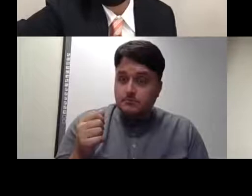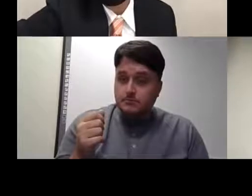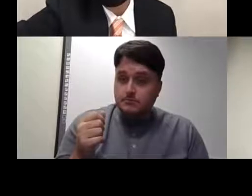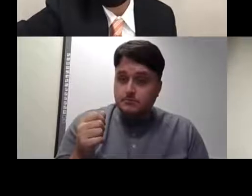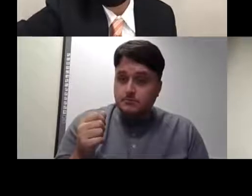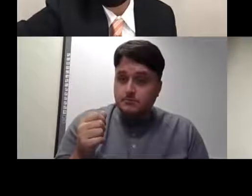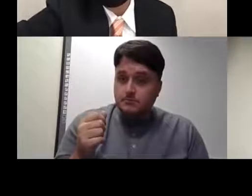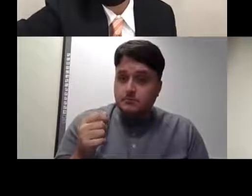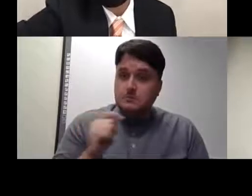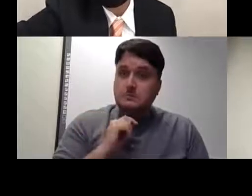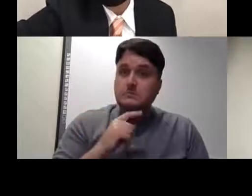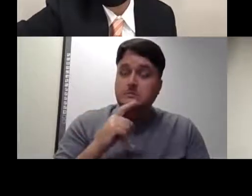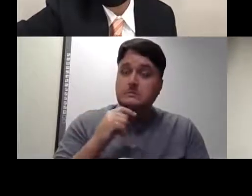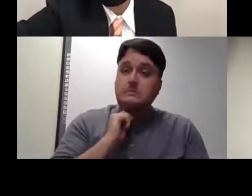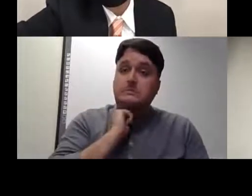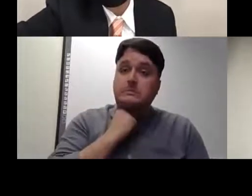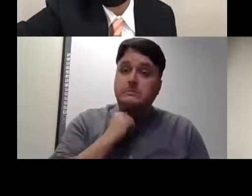You may need to unmute yourself.